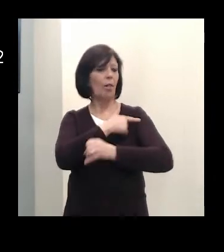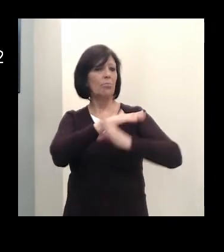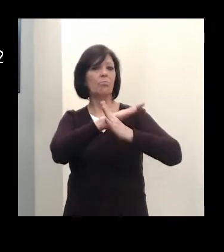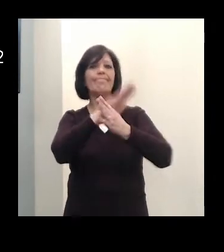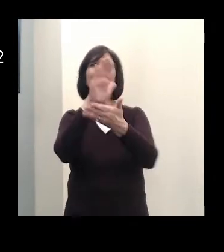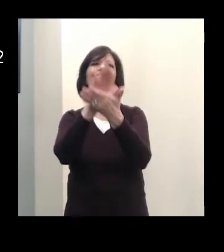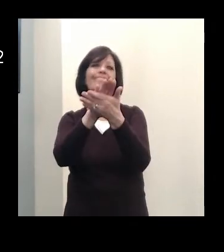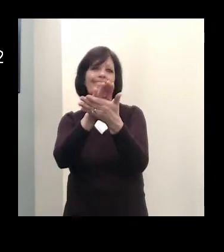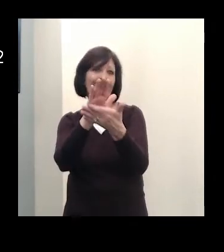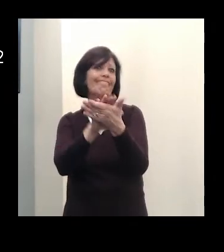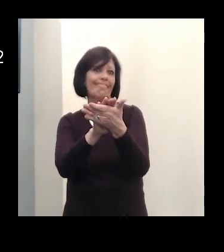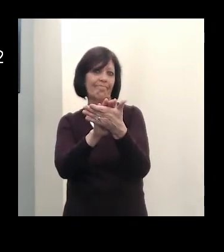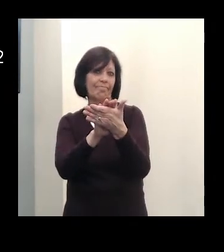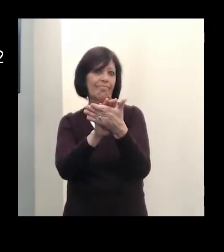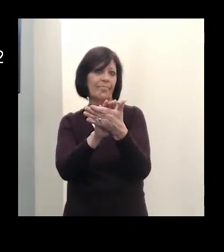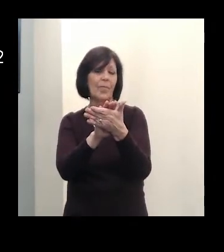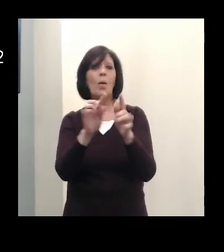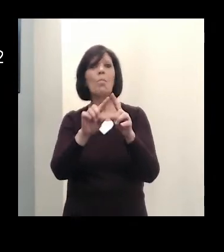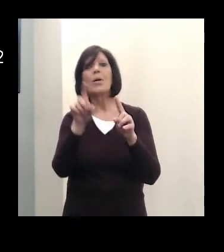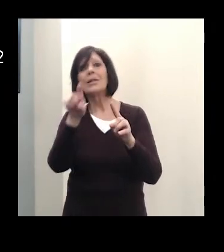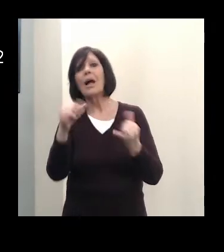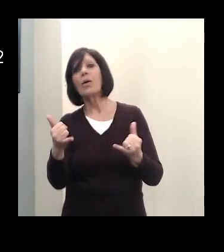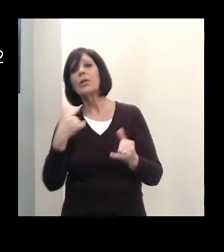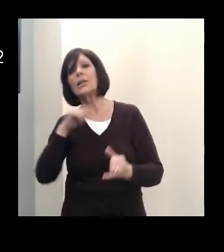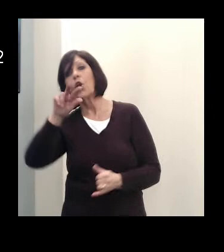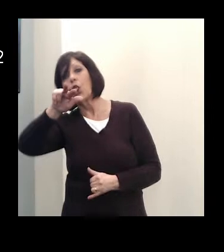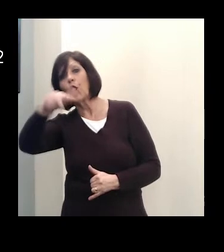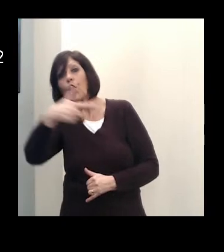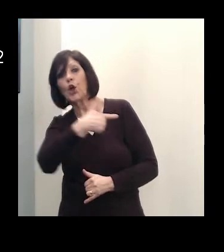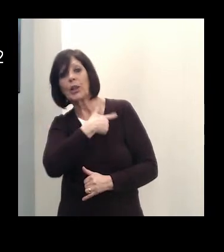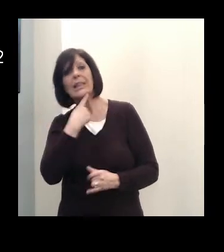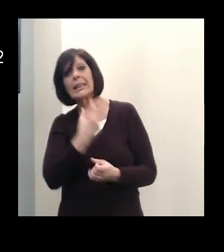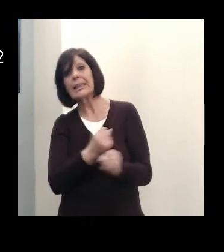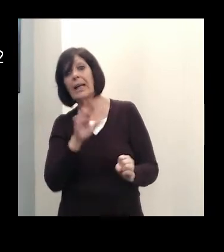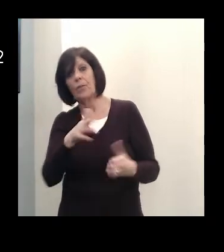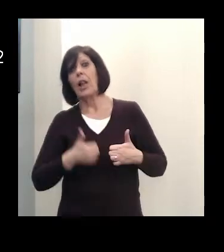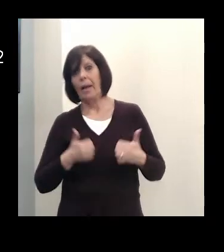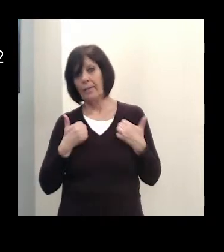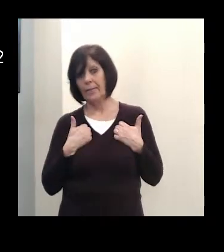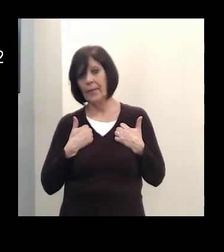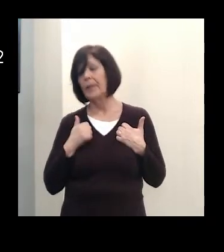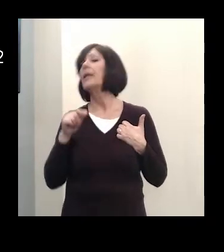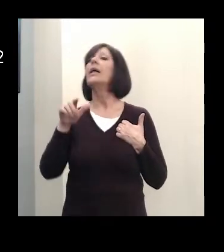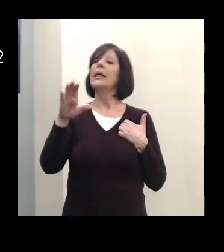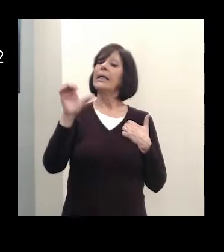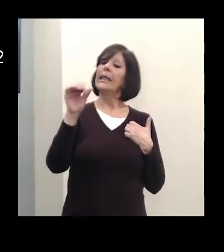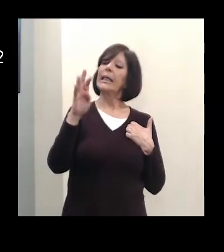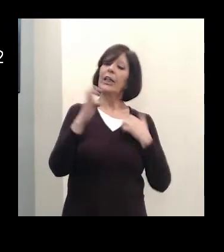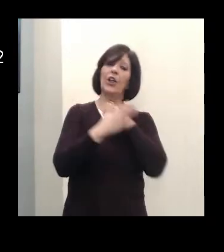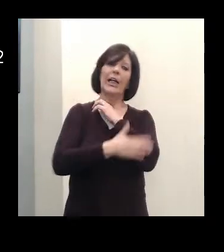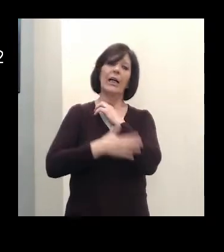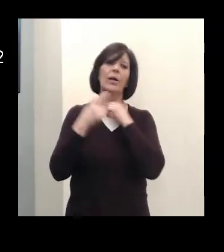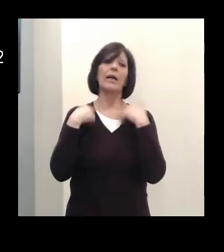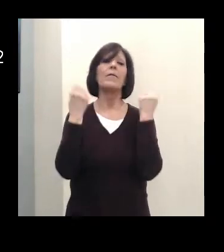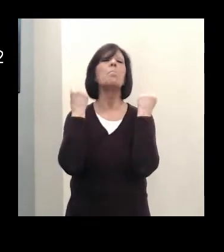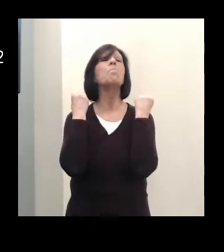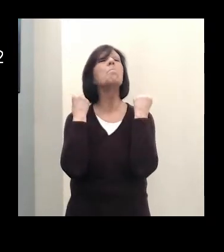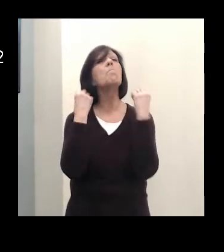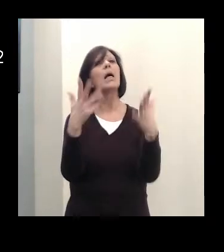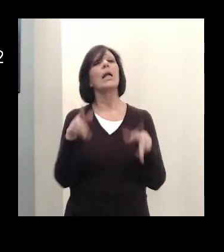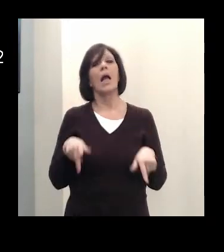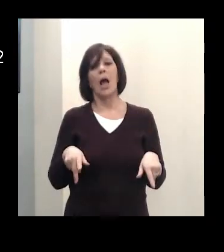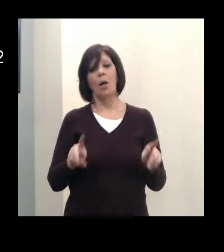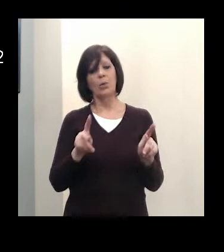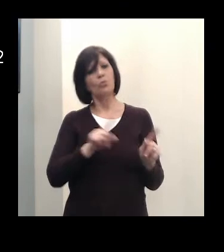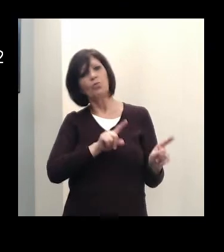you have to get a booster. Boosters save lives. And in Erie County, we have many opportunities for people to